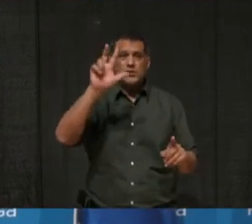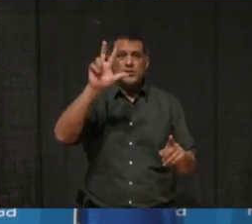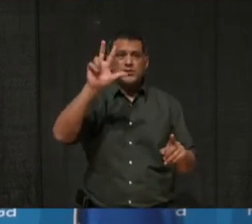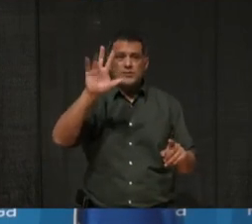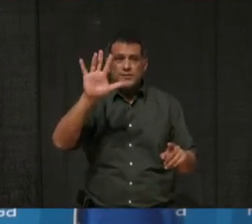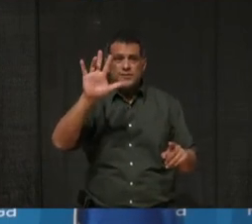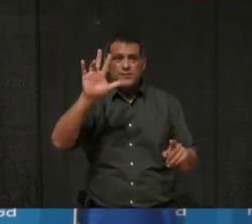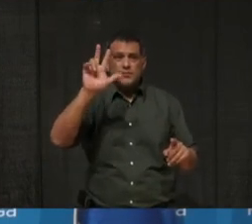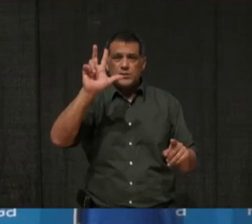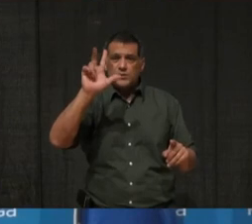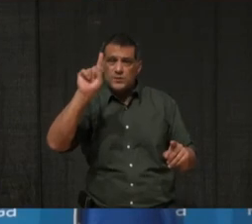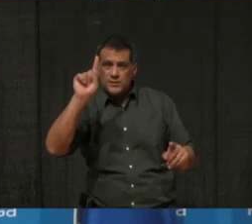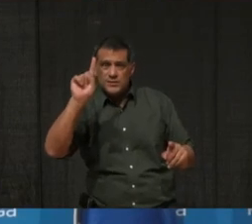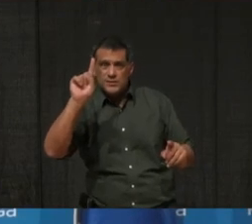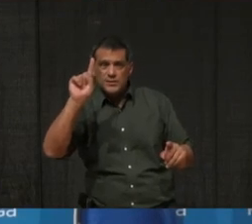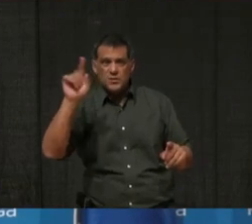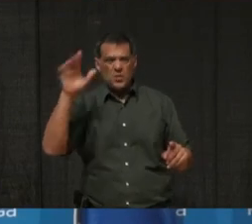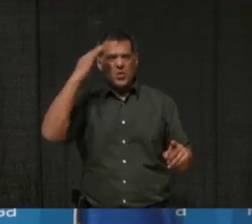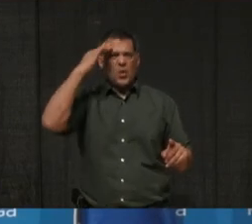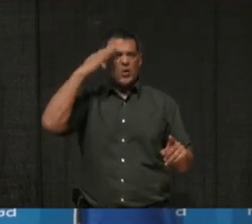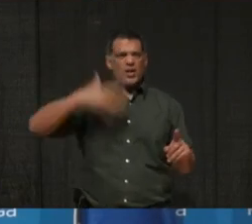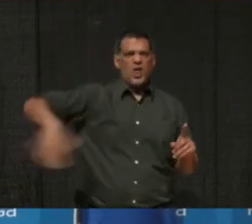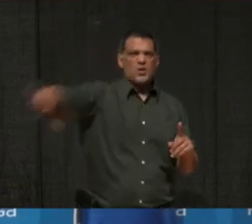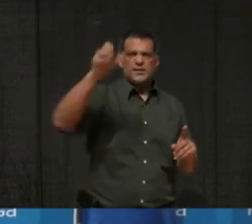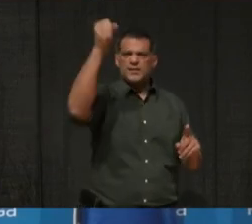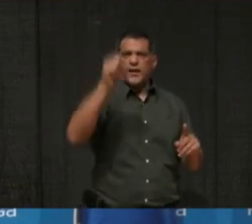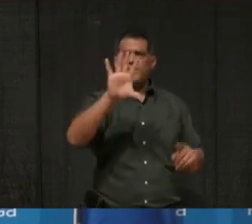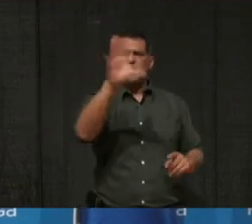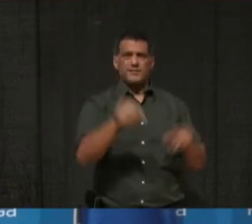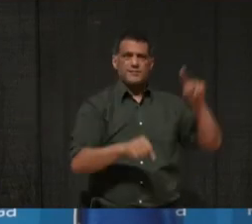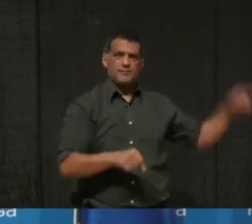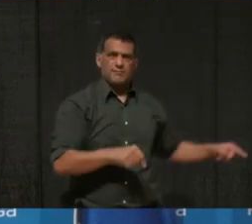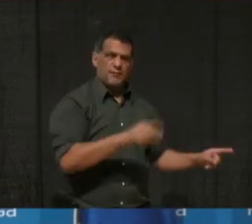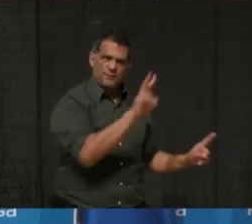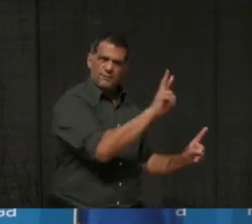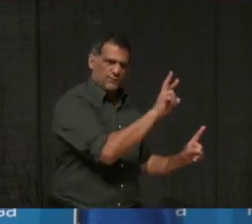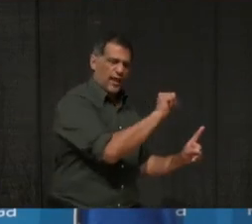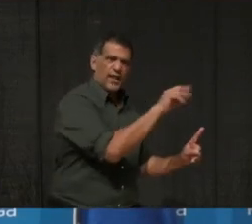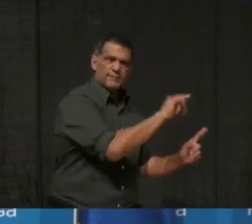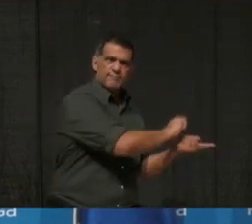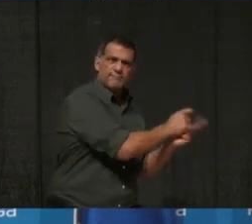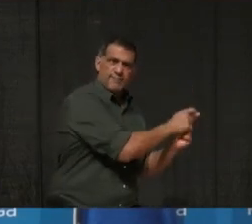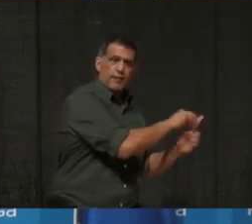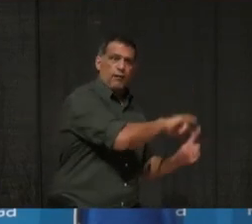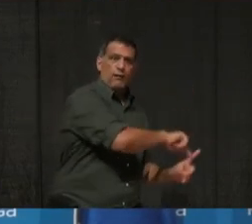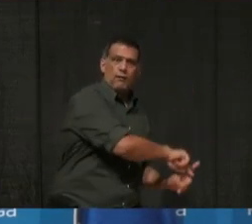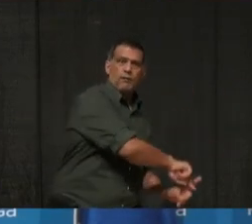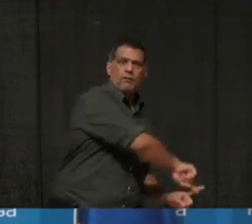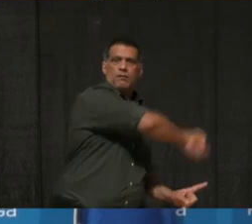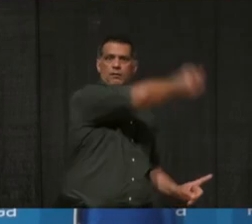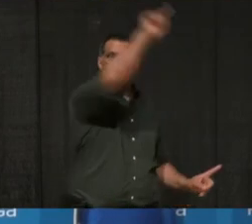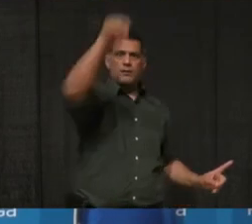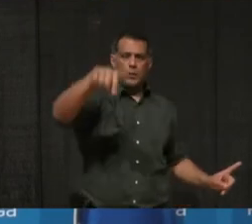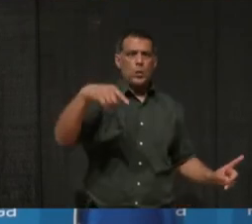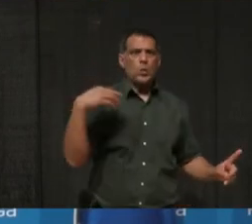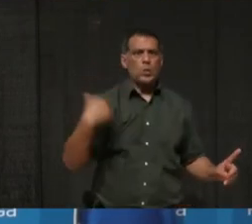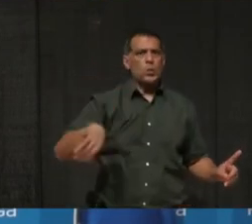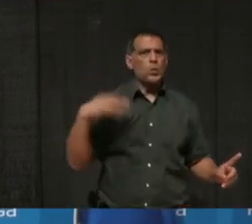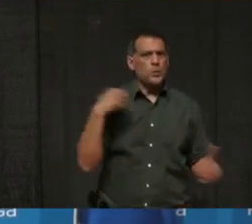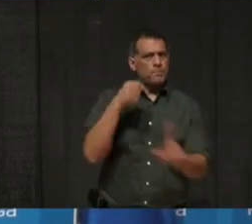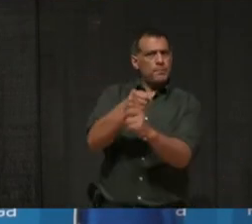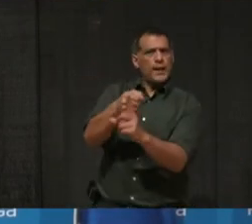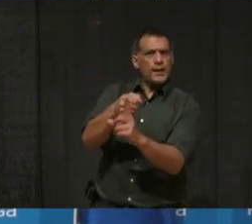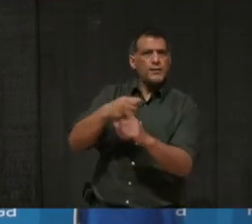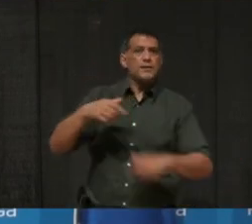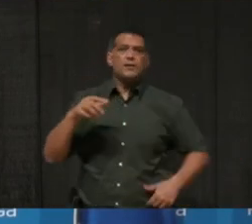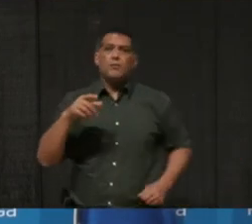B.1.351, better known as the South African variant. What's particularly troubling is that this individual